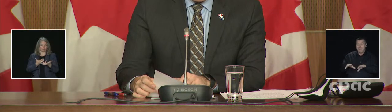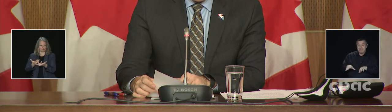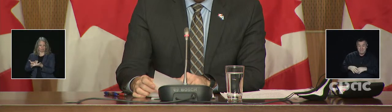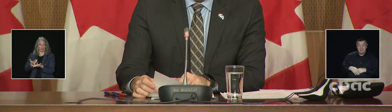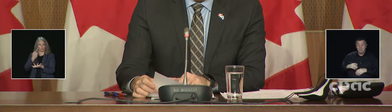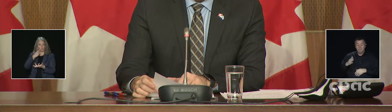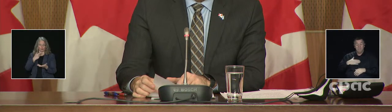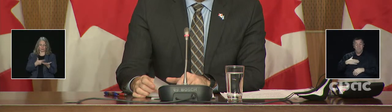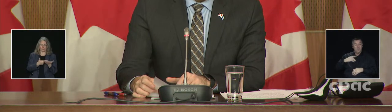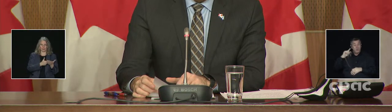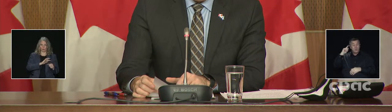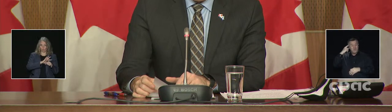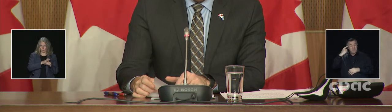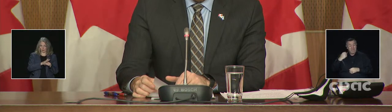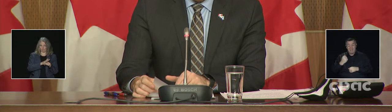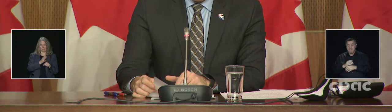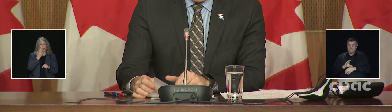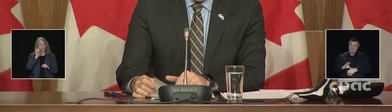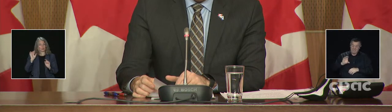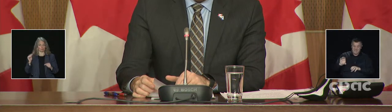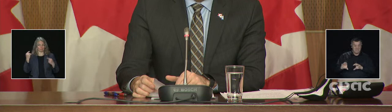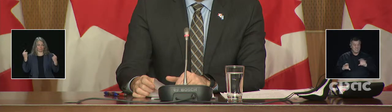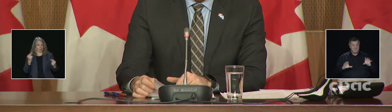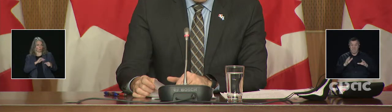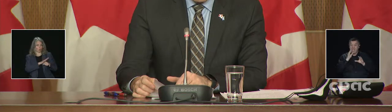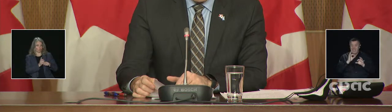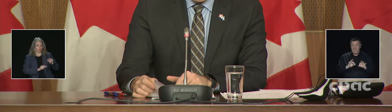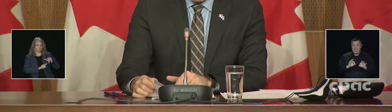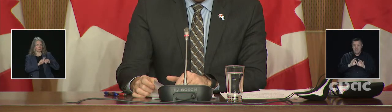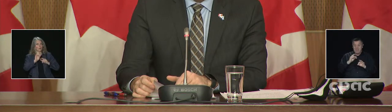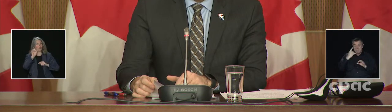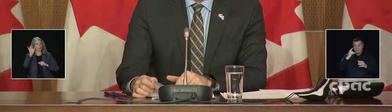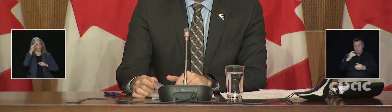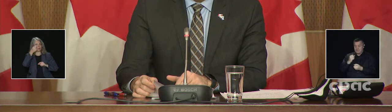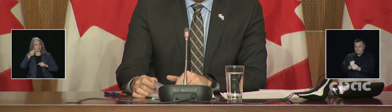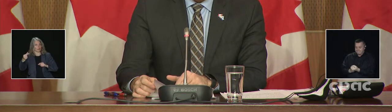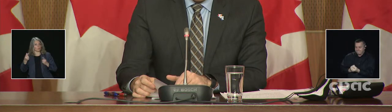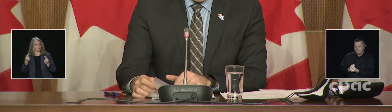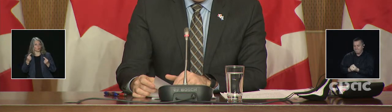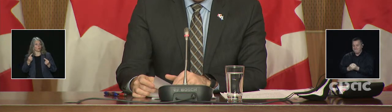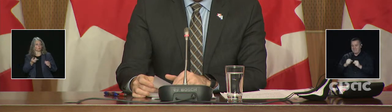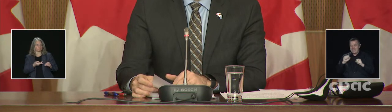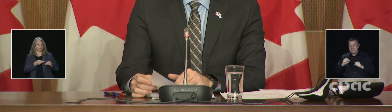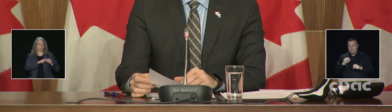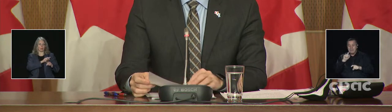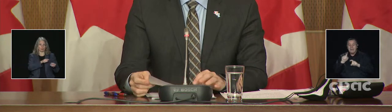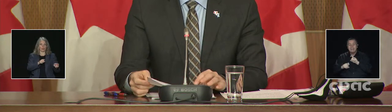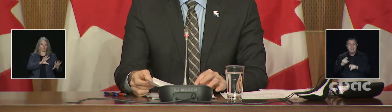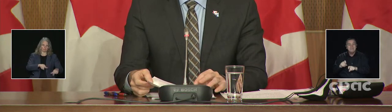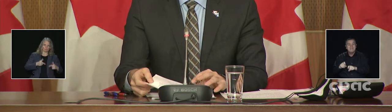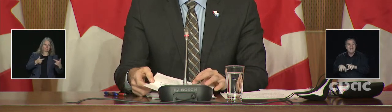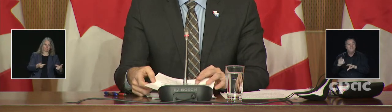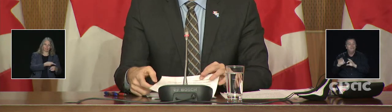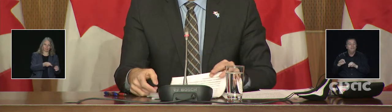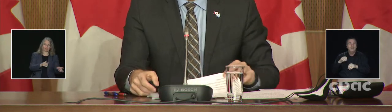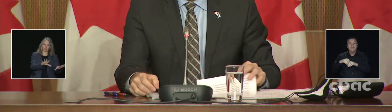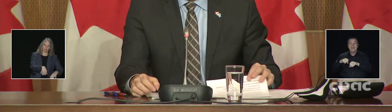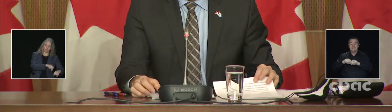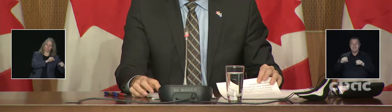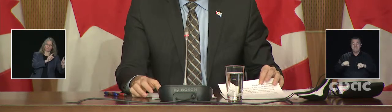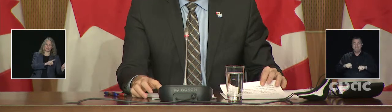made significant investments in order to build testing capacity with the provincial and territorial healthcare